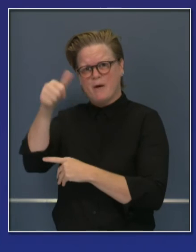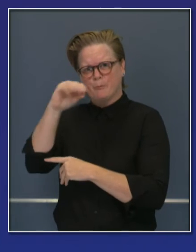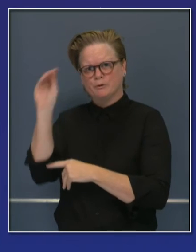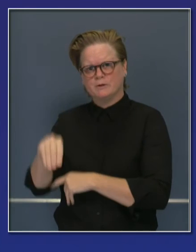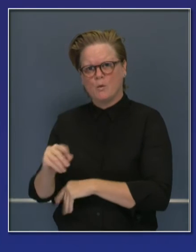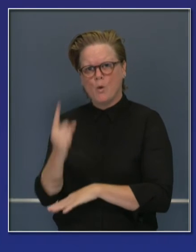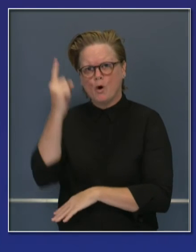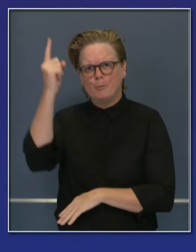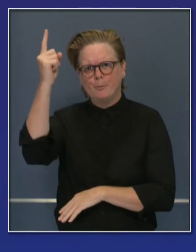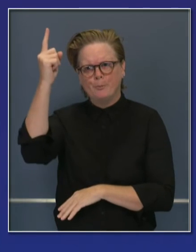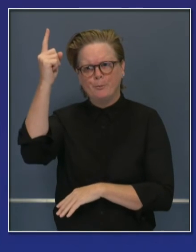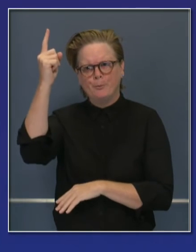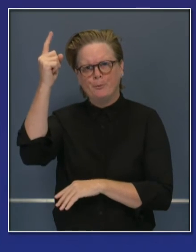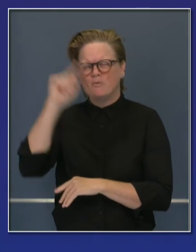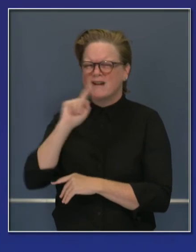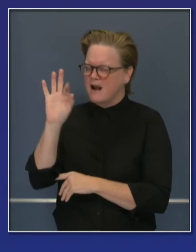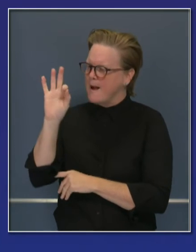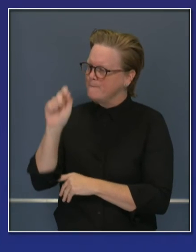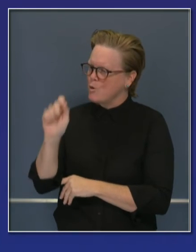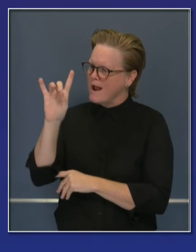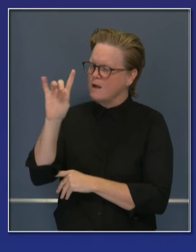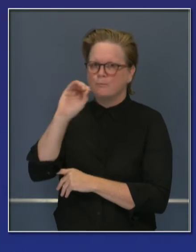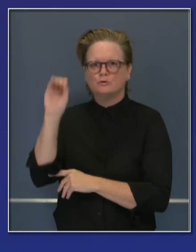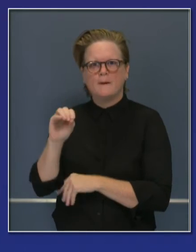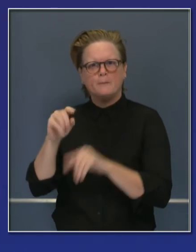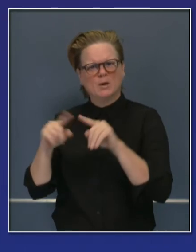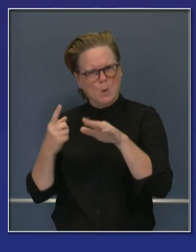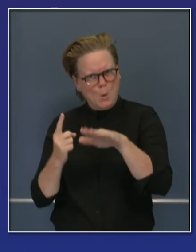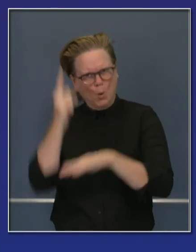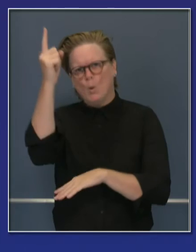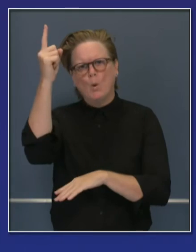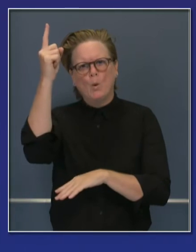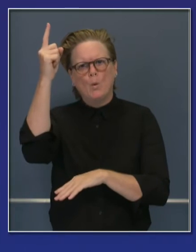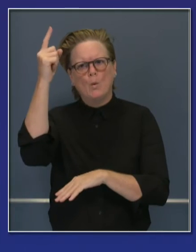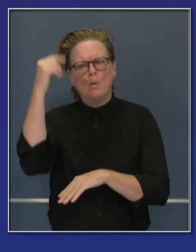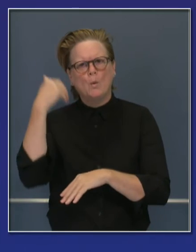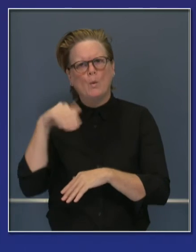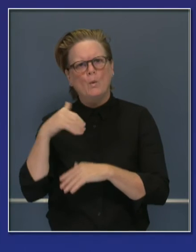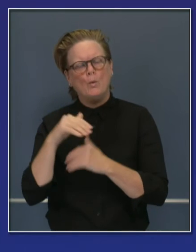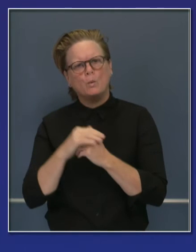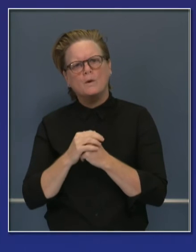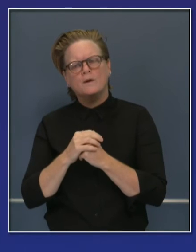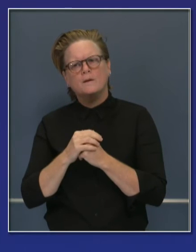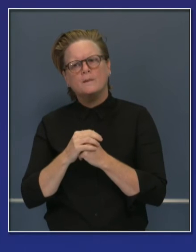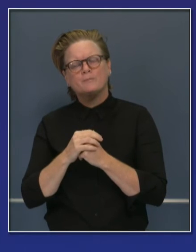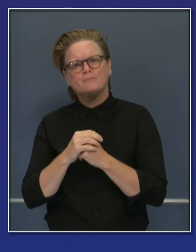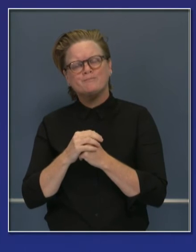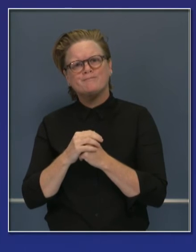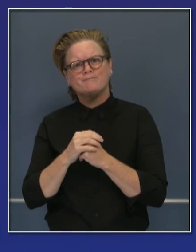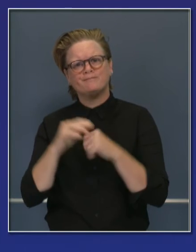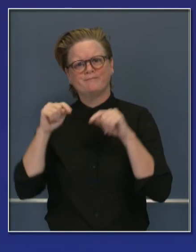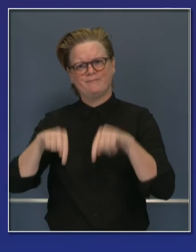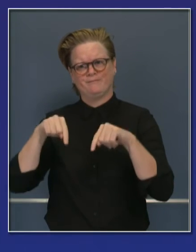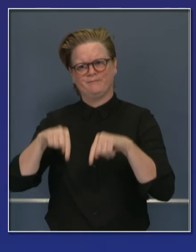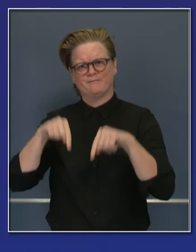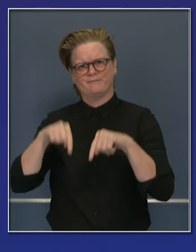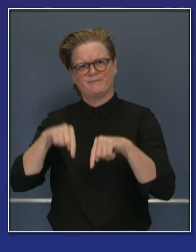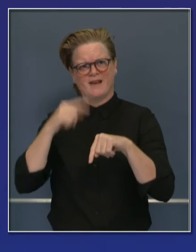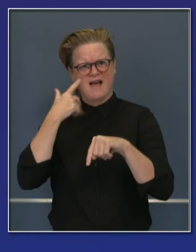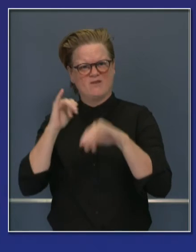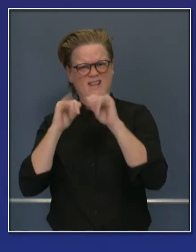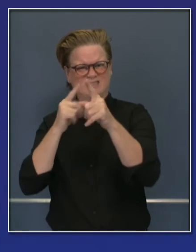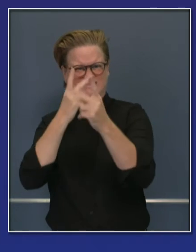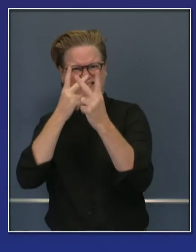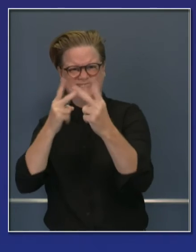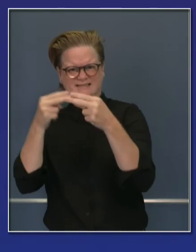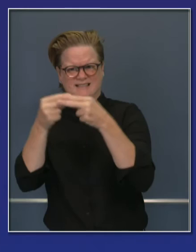9.8 to 10% in the last week. State of California, you'll see in the lower right of this slide, our 14-day,